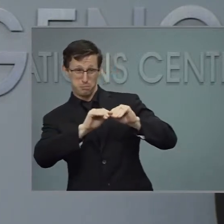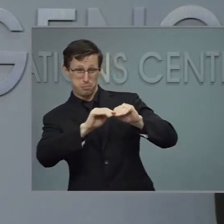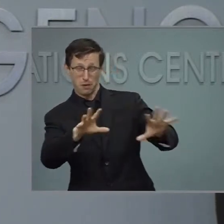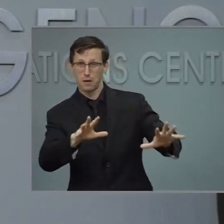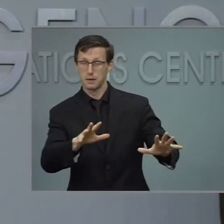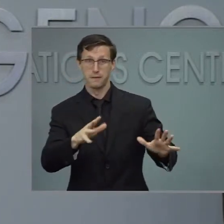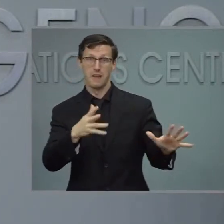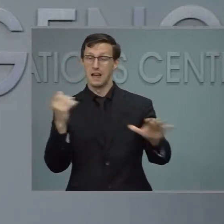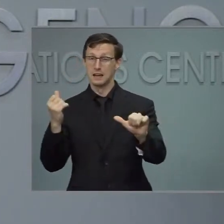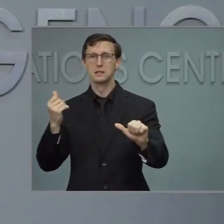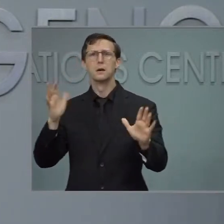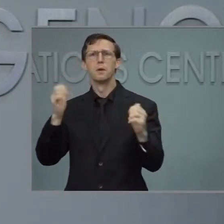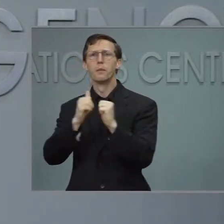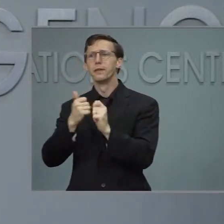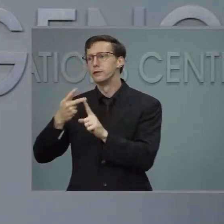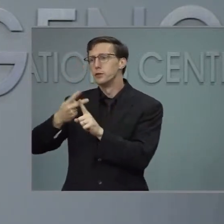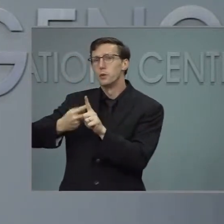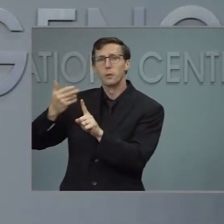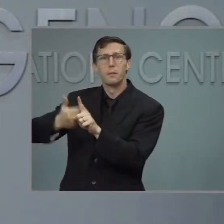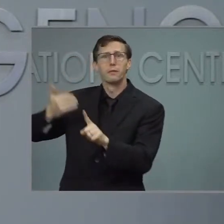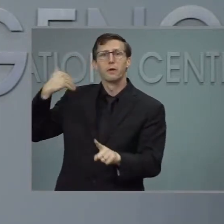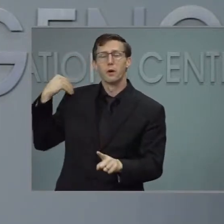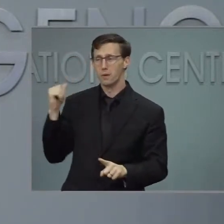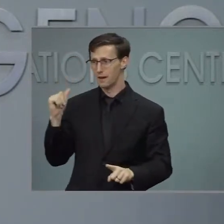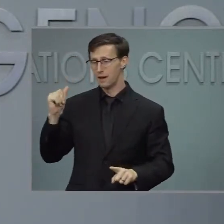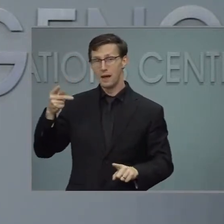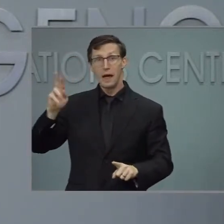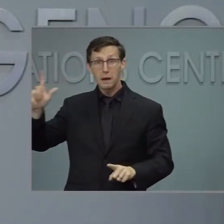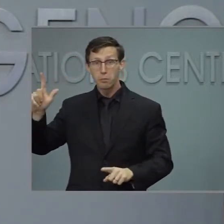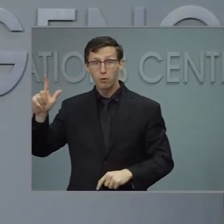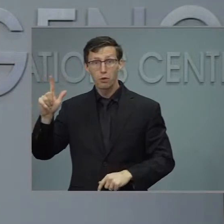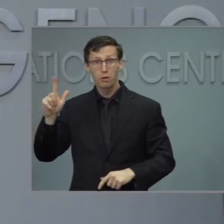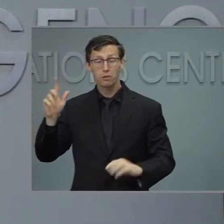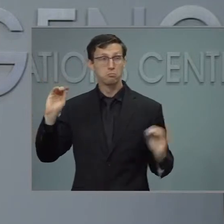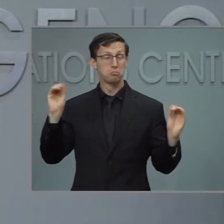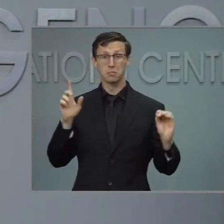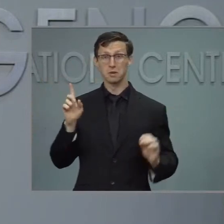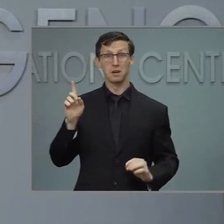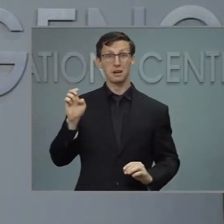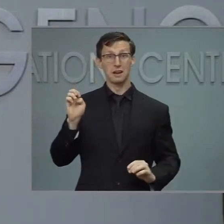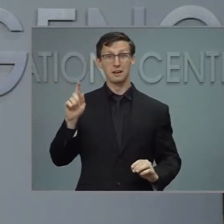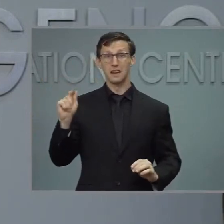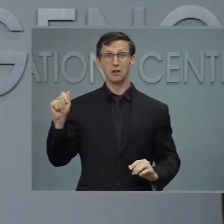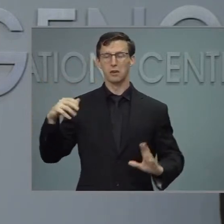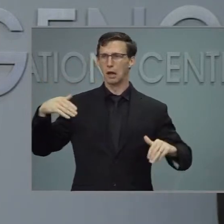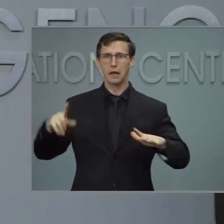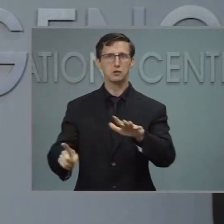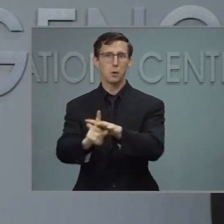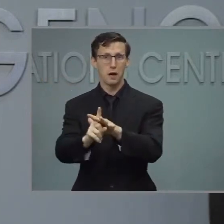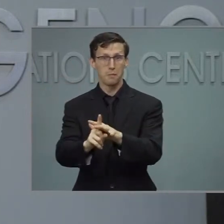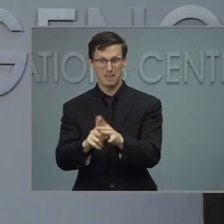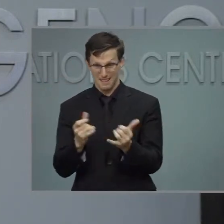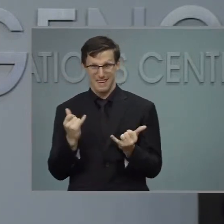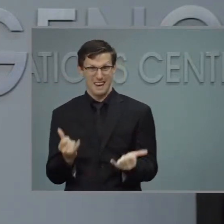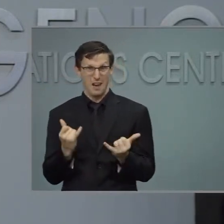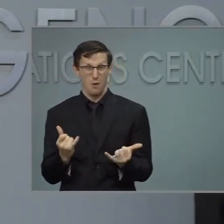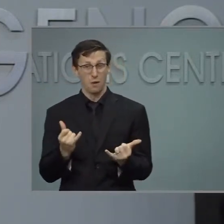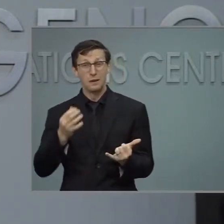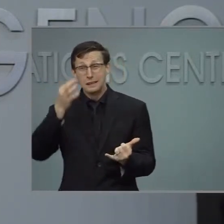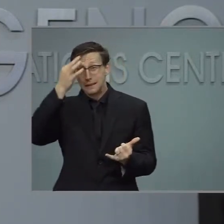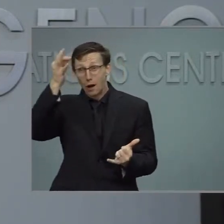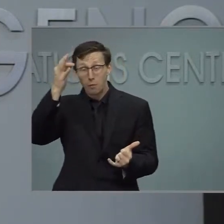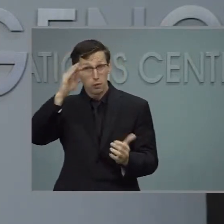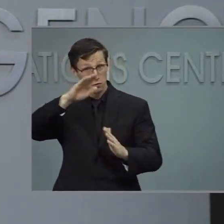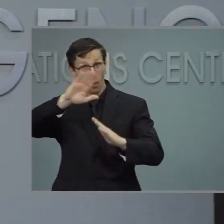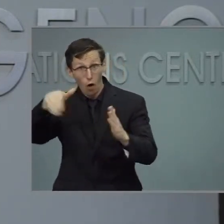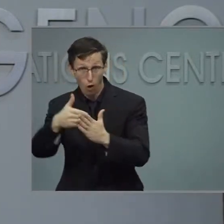few months ago. Back in April, we didn't have the Delta variant, and now nearly every single case is a Delta variant. That just shows